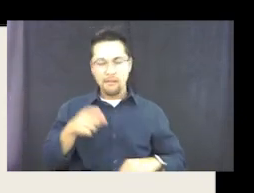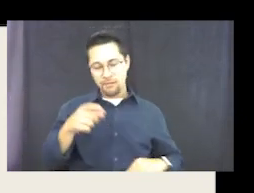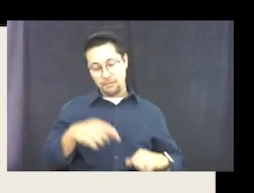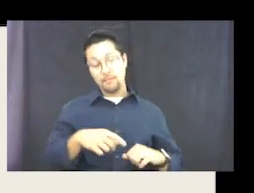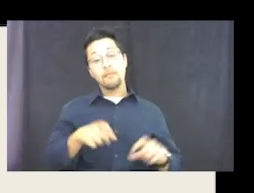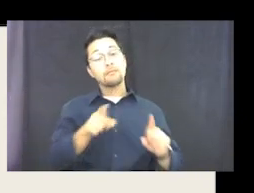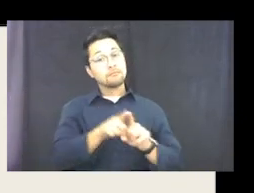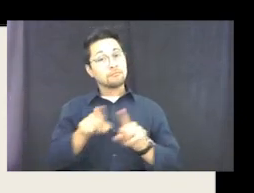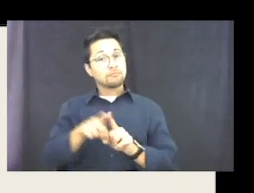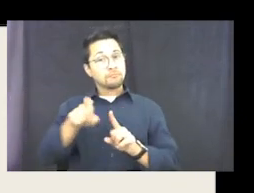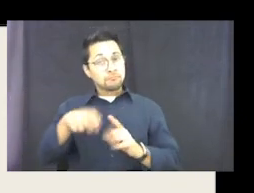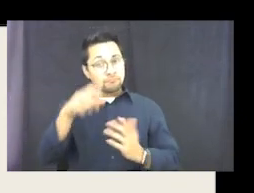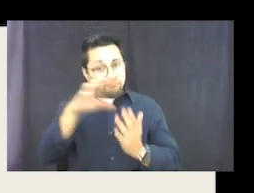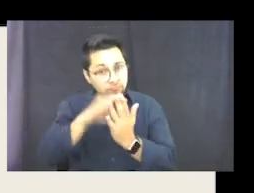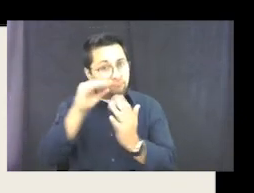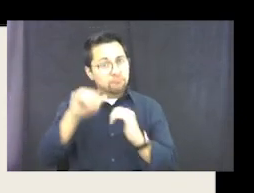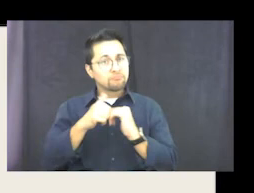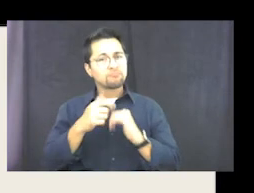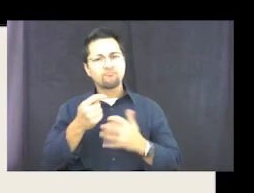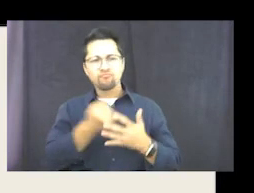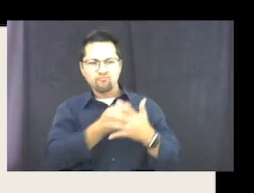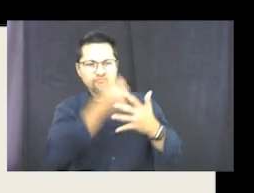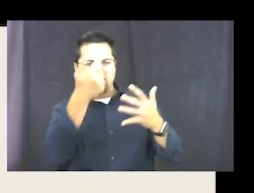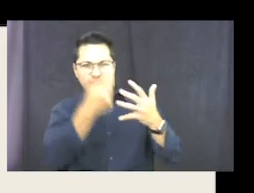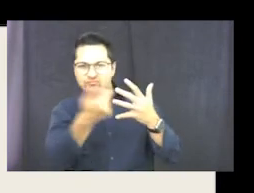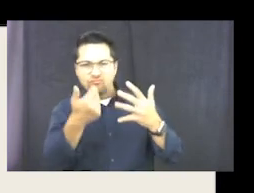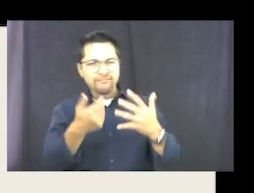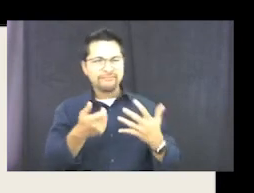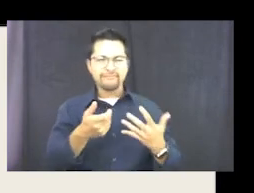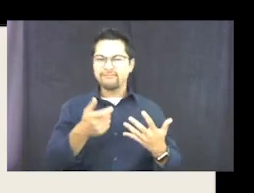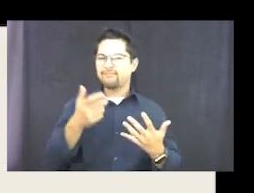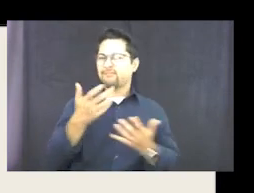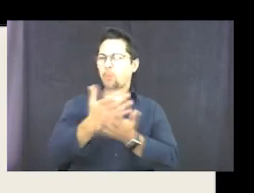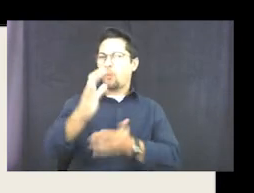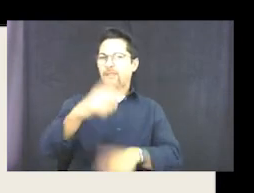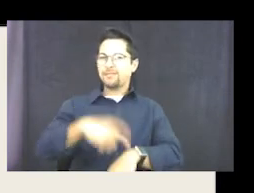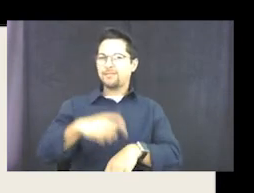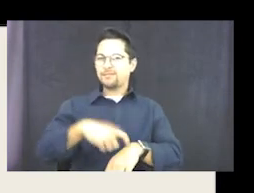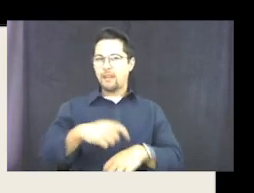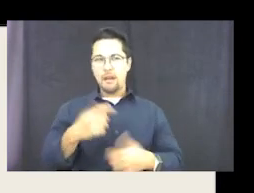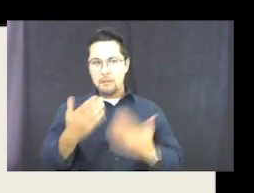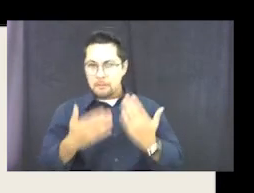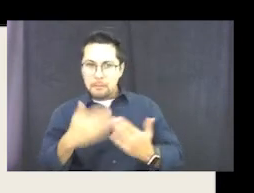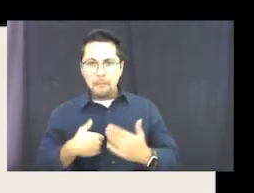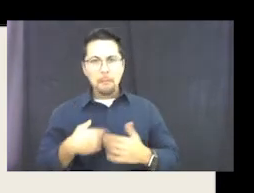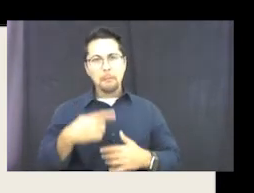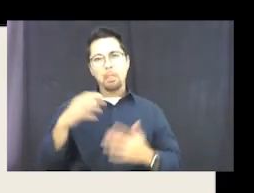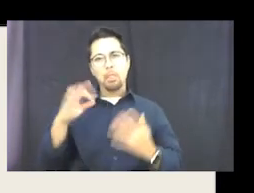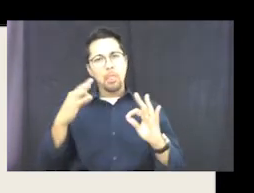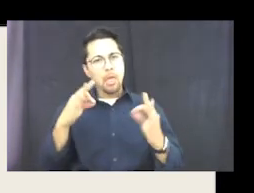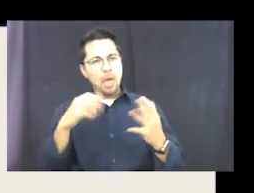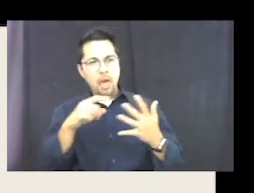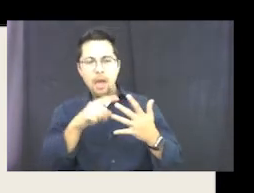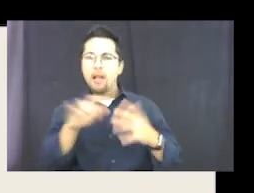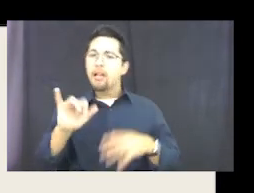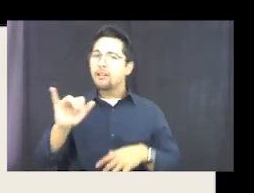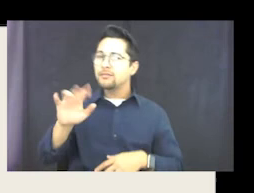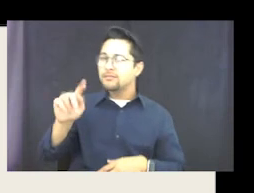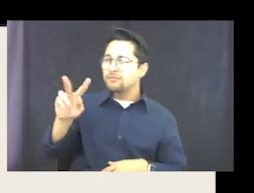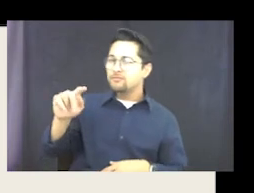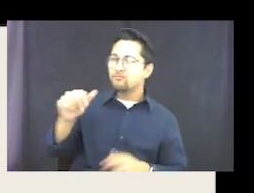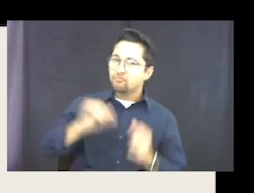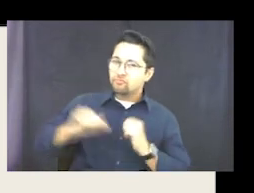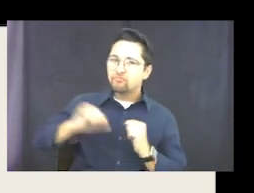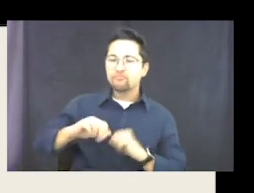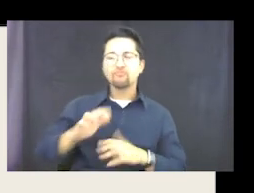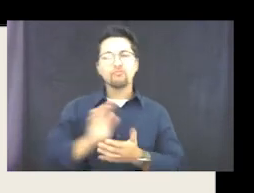also need to learn how to eliminate things that might be considered time wasters or things that might be considered distractions, such as television shows and